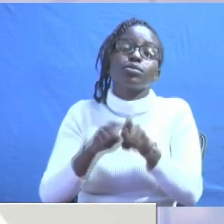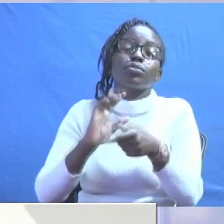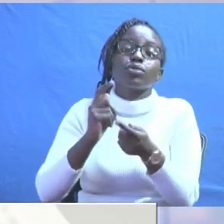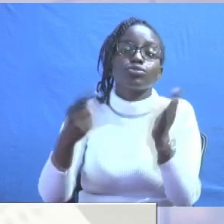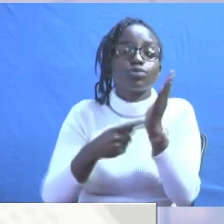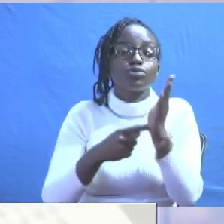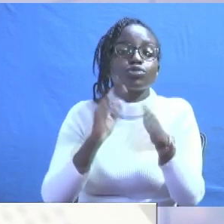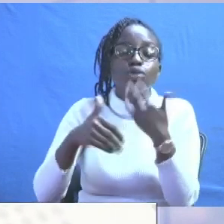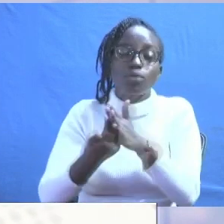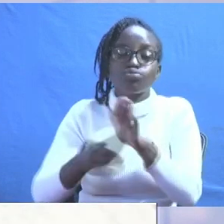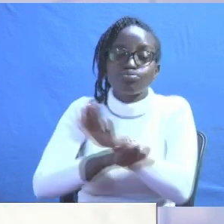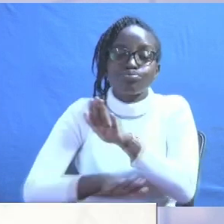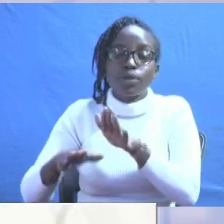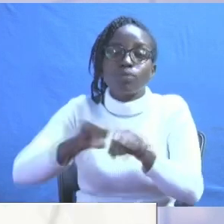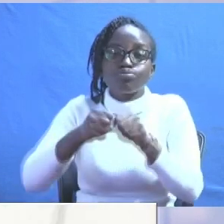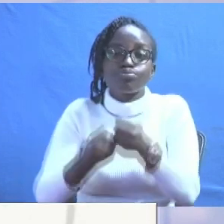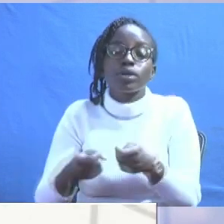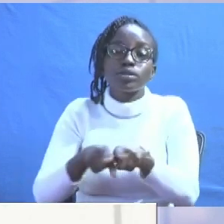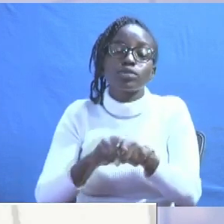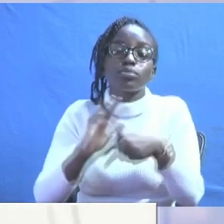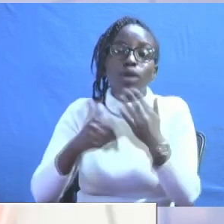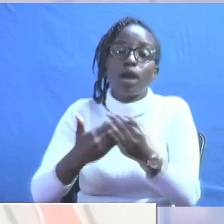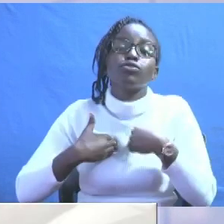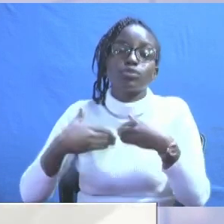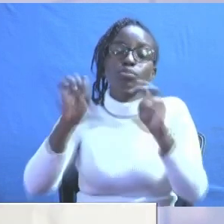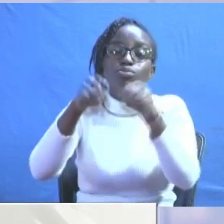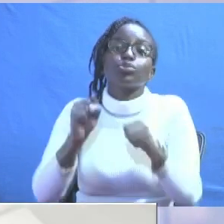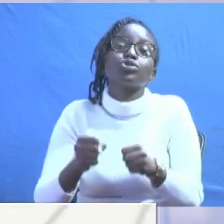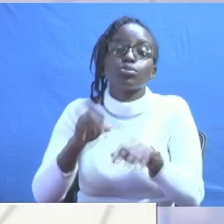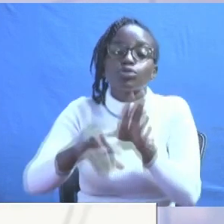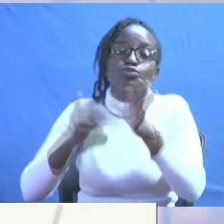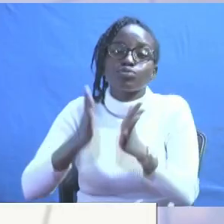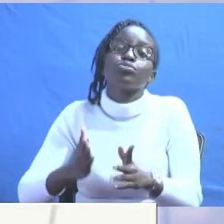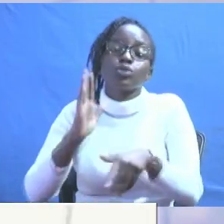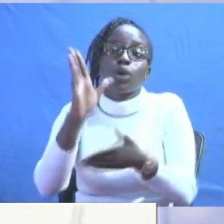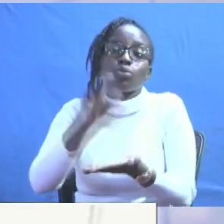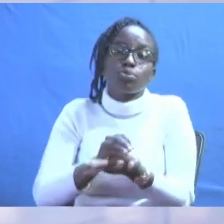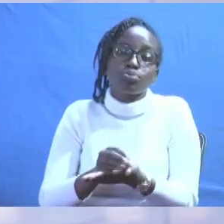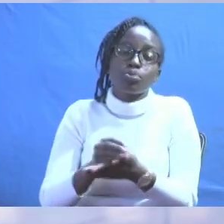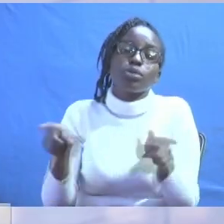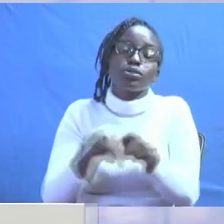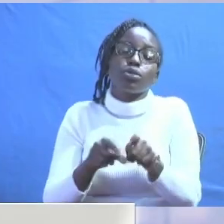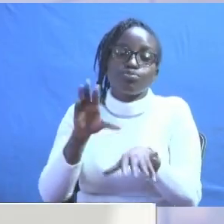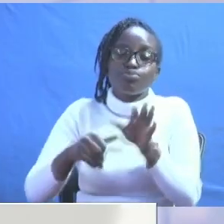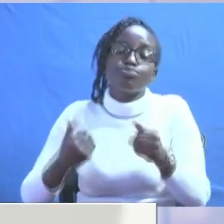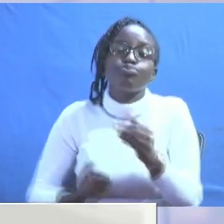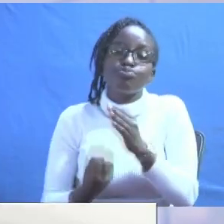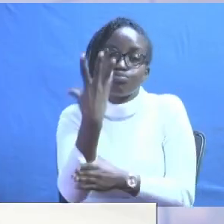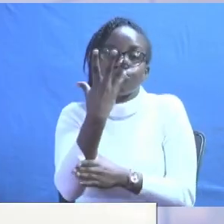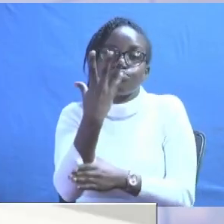as a groundbreaking innovation that will enable farmers to maximize their yields and improve livestock